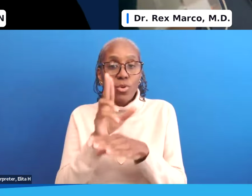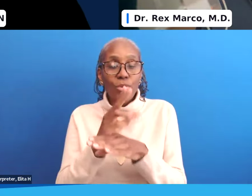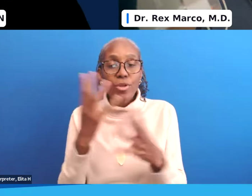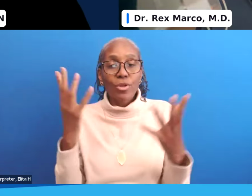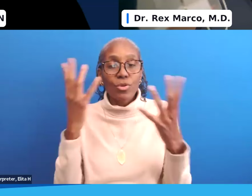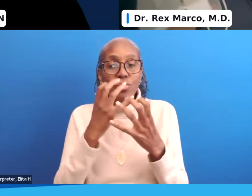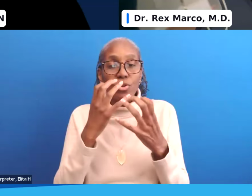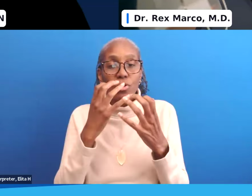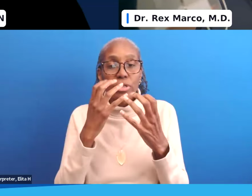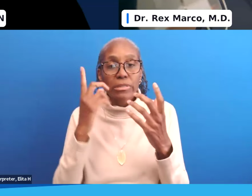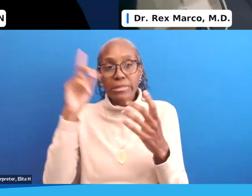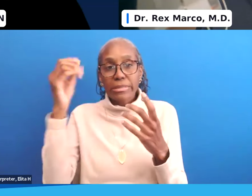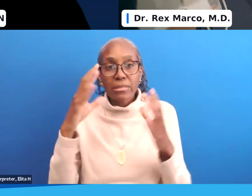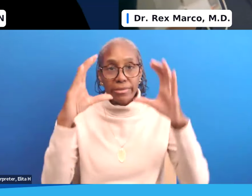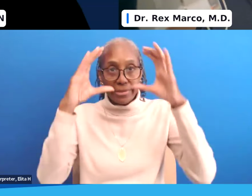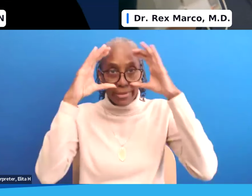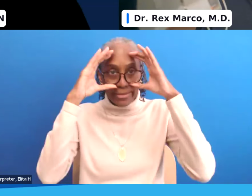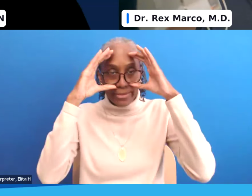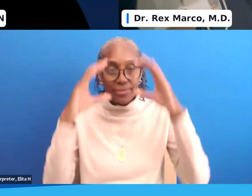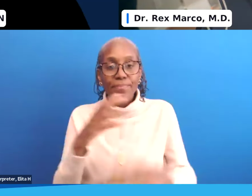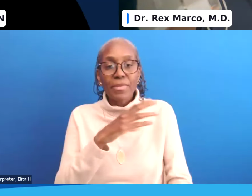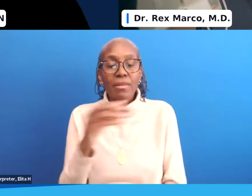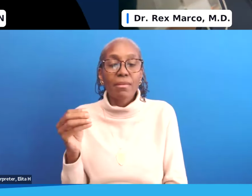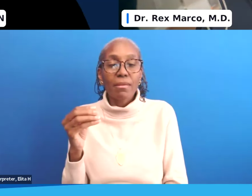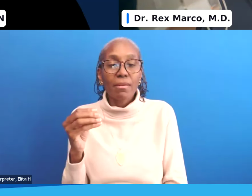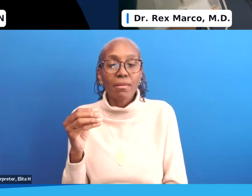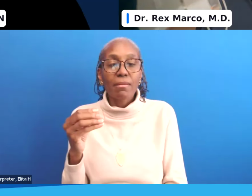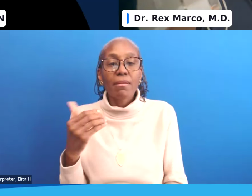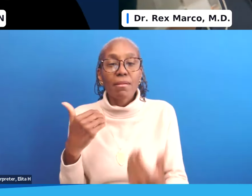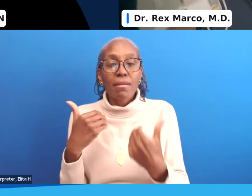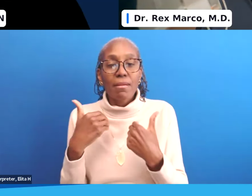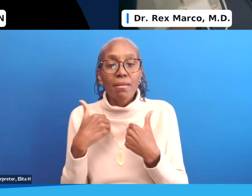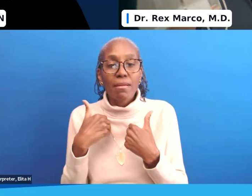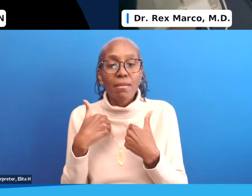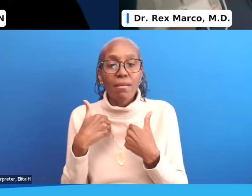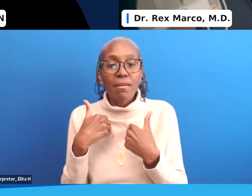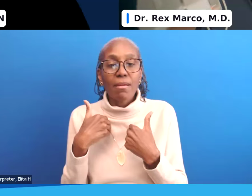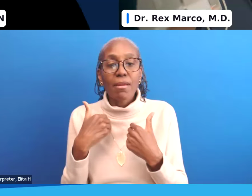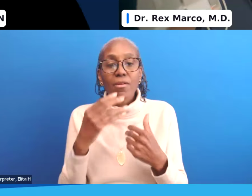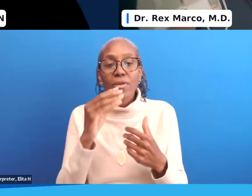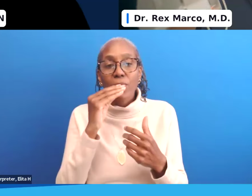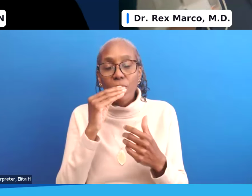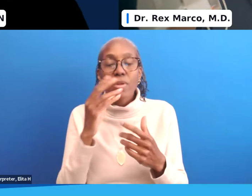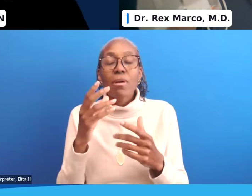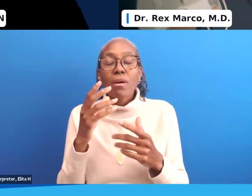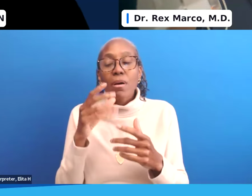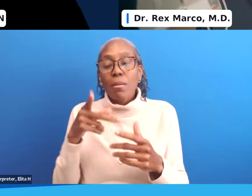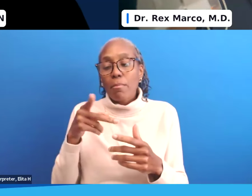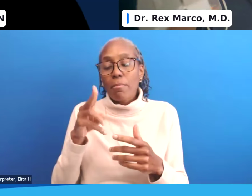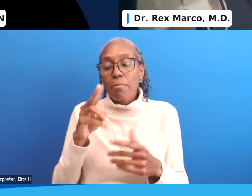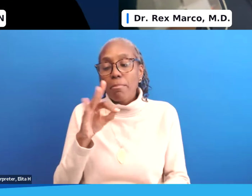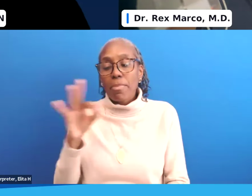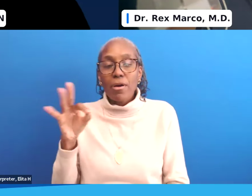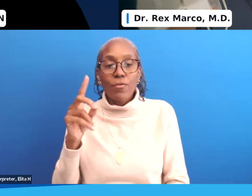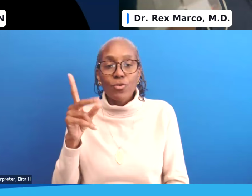dark sunglasses, and I have a sip and puff driver as well as